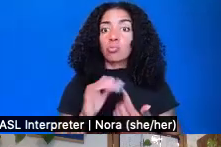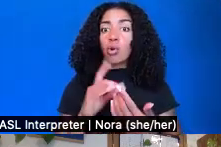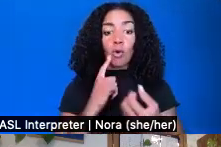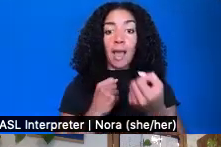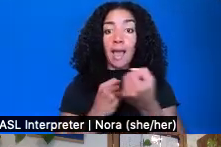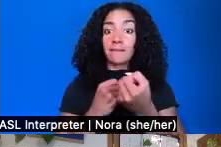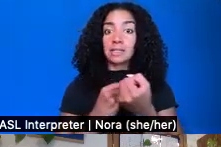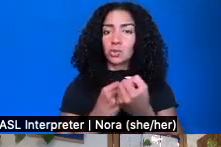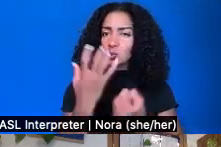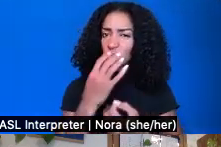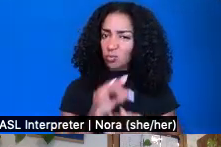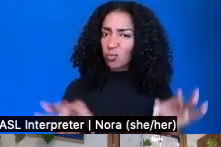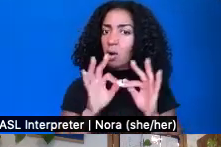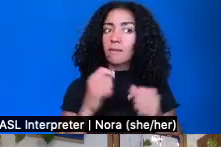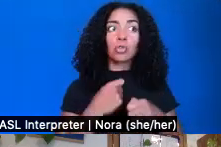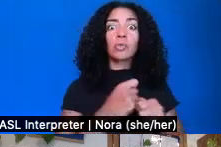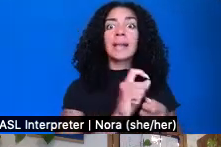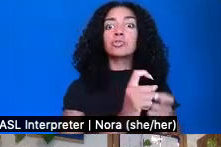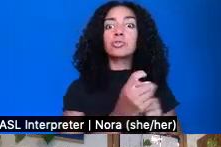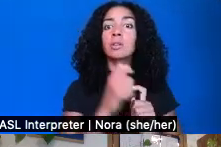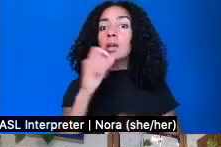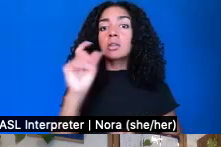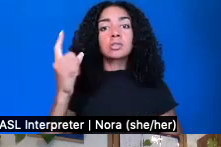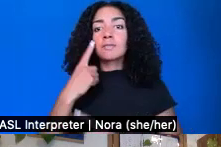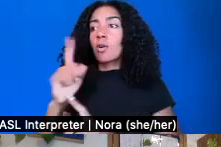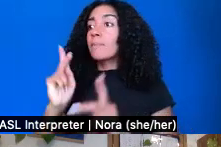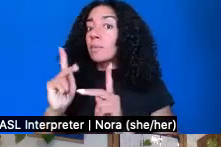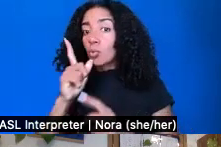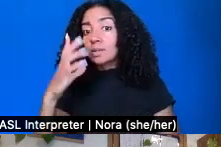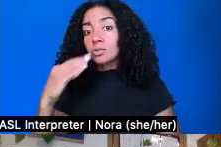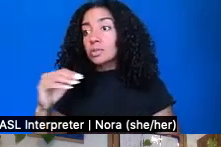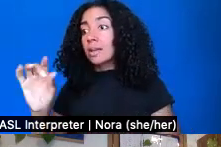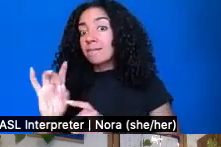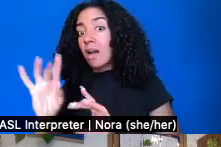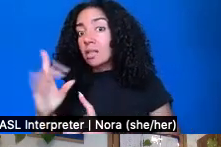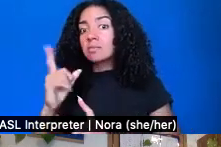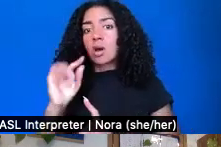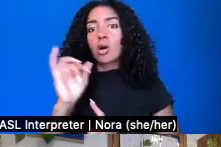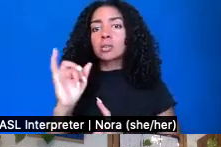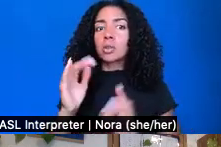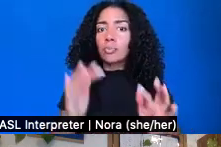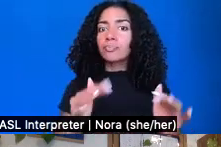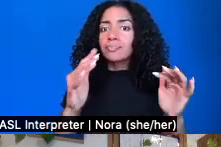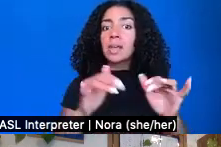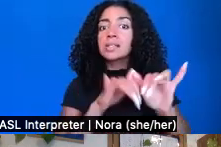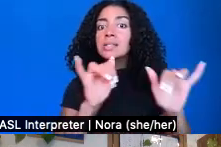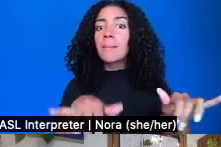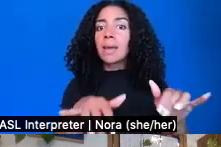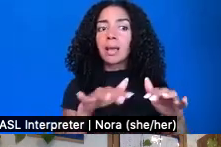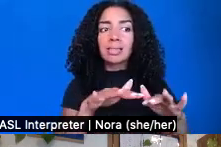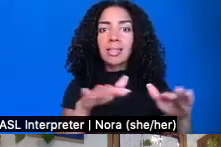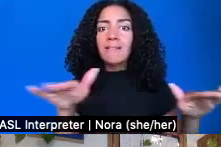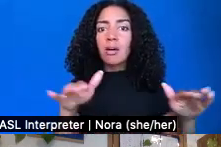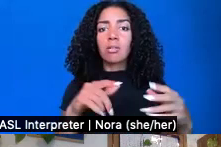lives of people experiencing violence, but at that other level too, that institutional level, that social level. What does that look like?